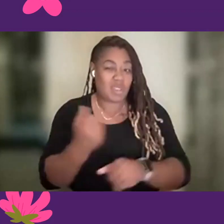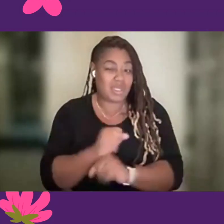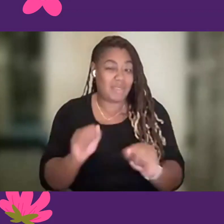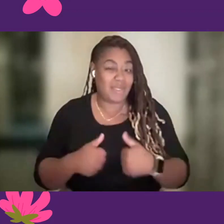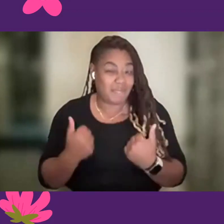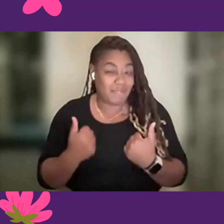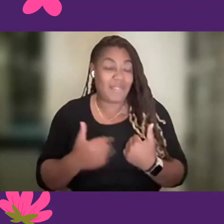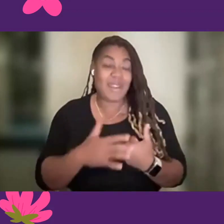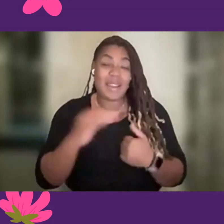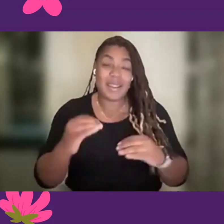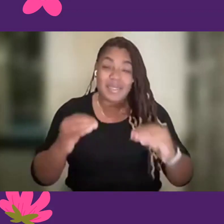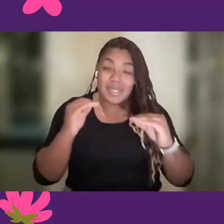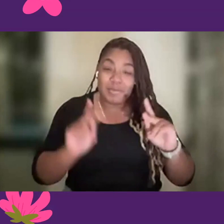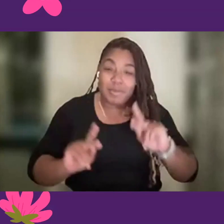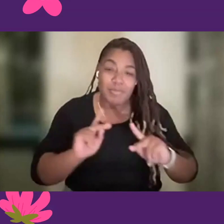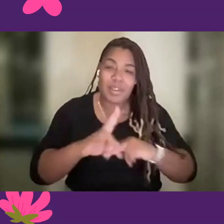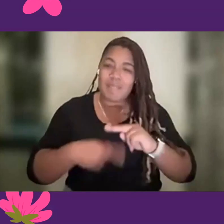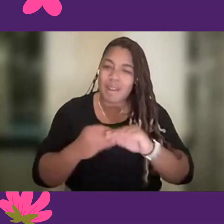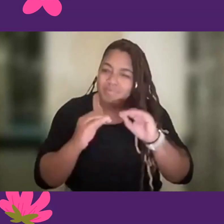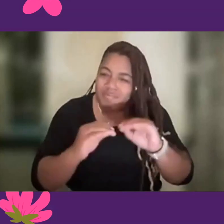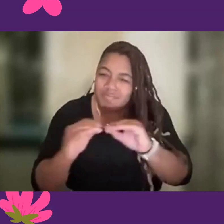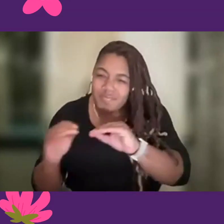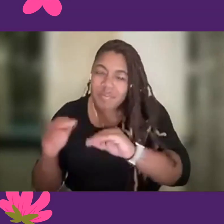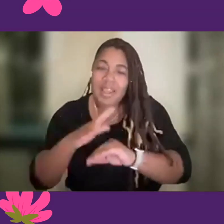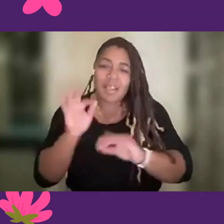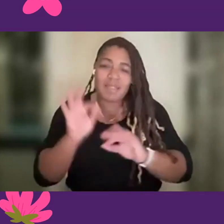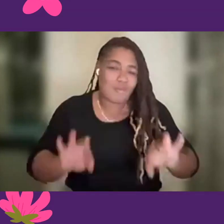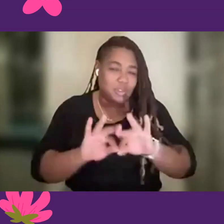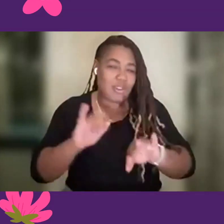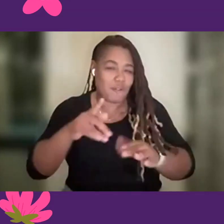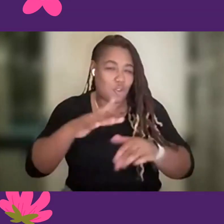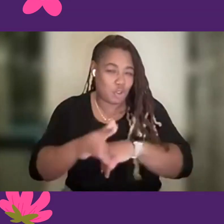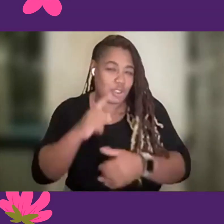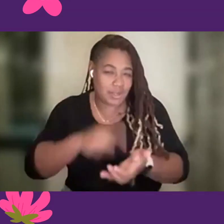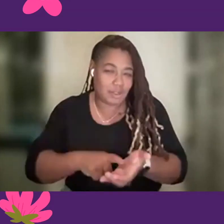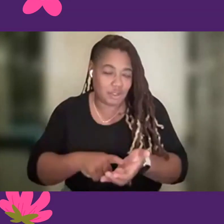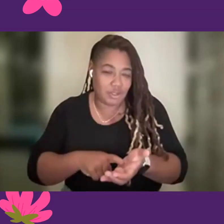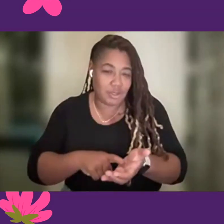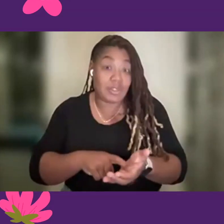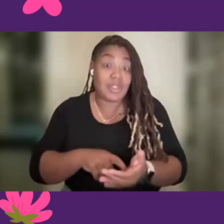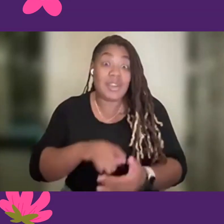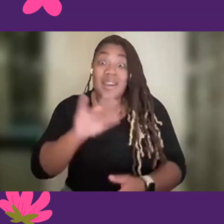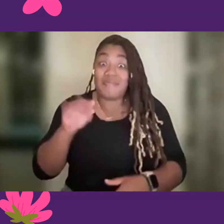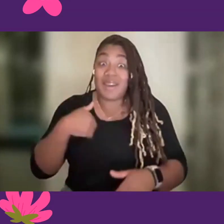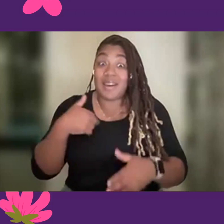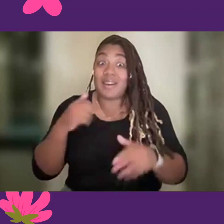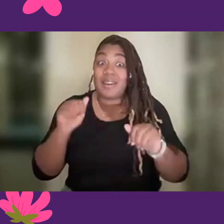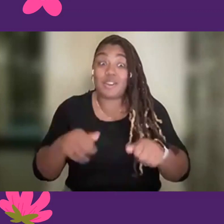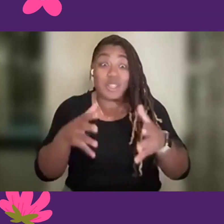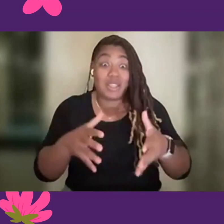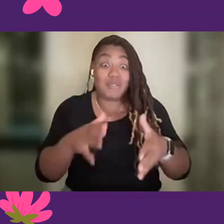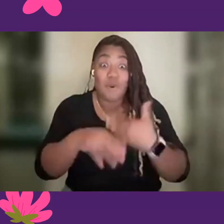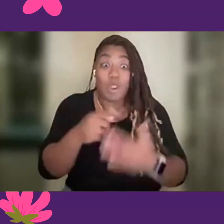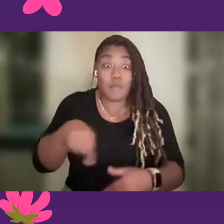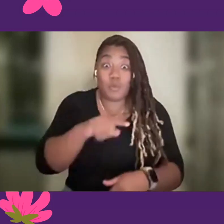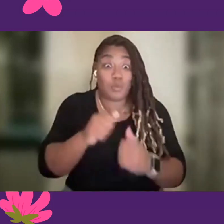teach people about education and the importance of early detection. And if I could leave all of you with something